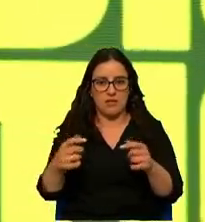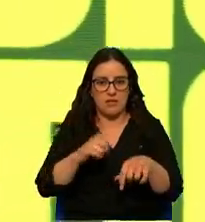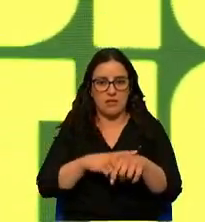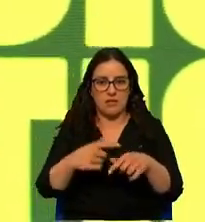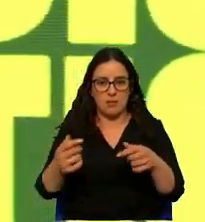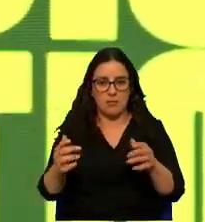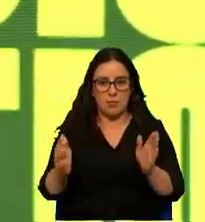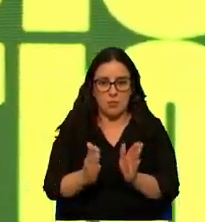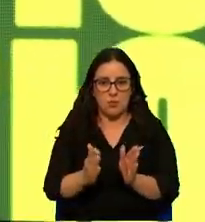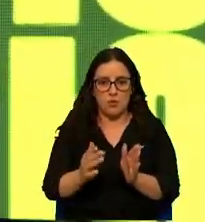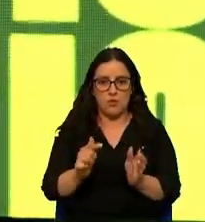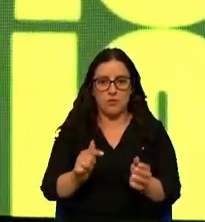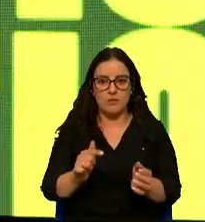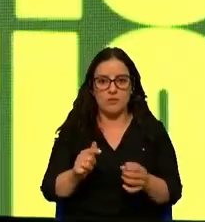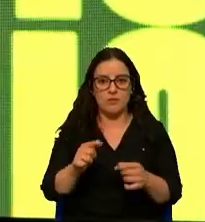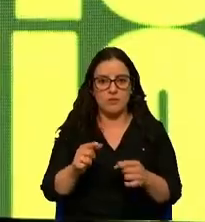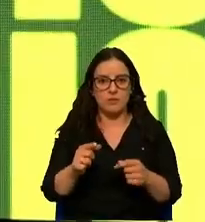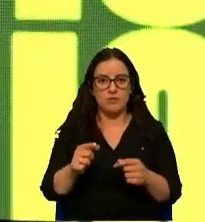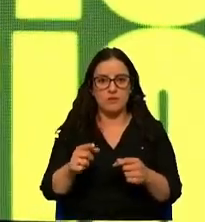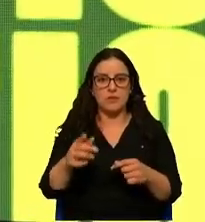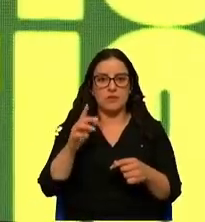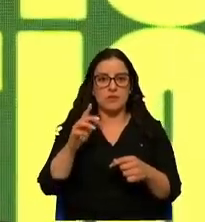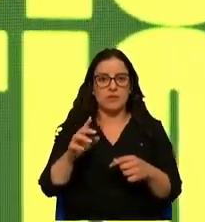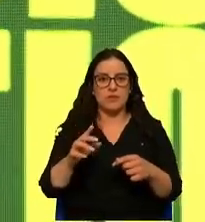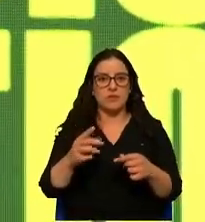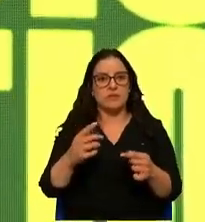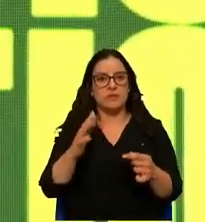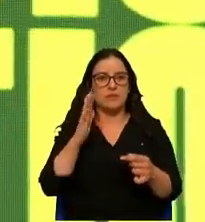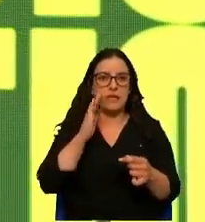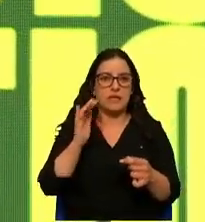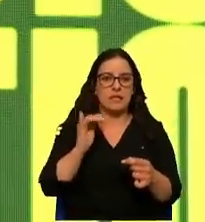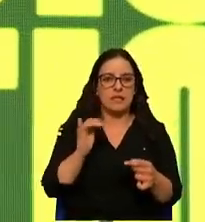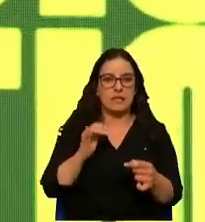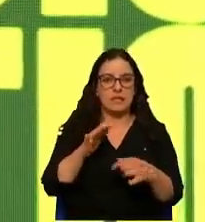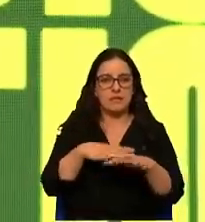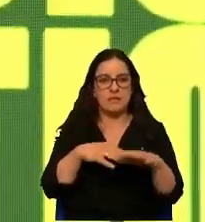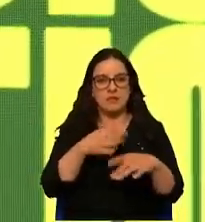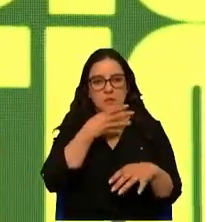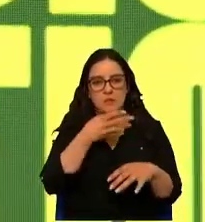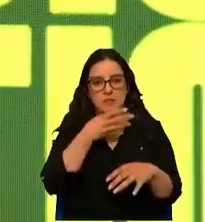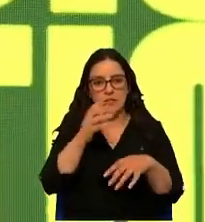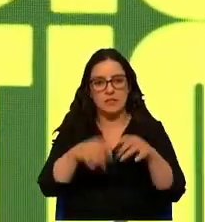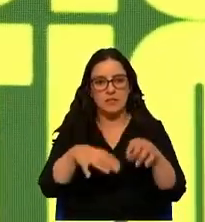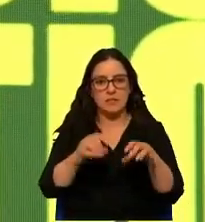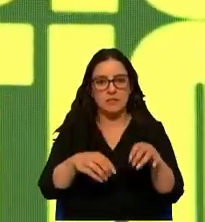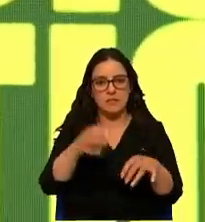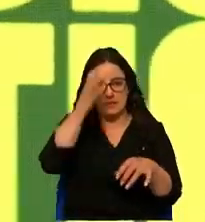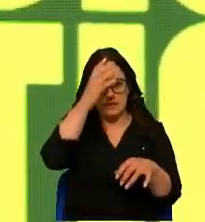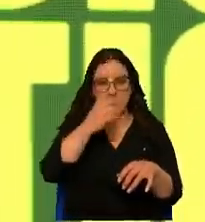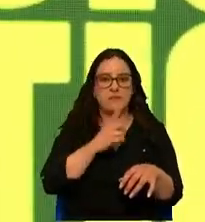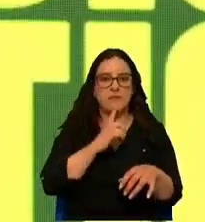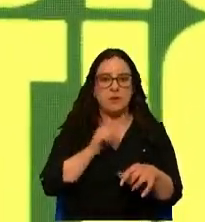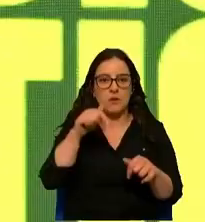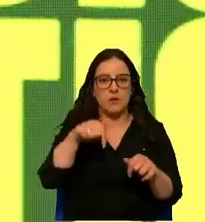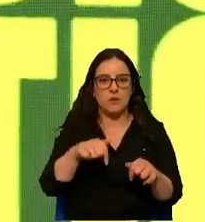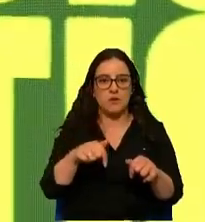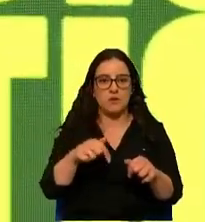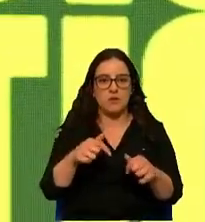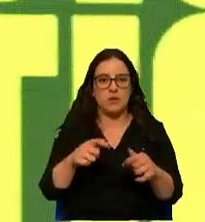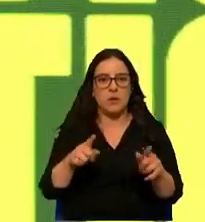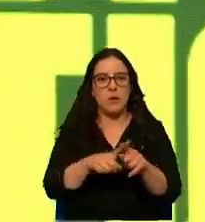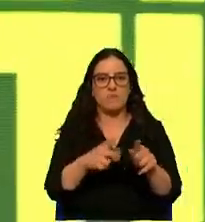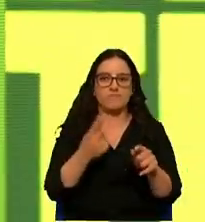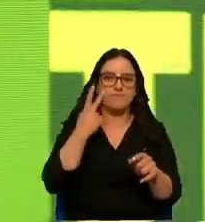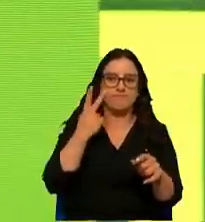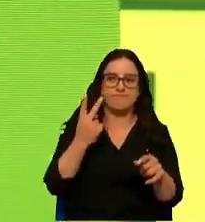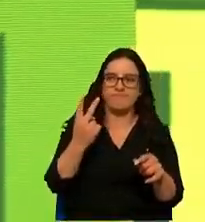it's something that I usually try to do when explaining what is going on with AI today is looking a little bit back, right? It's looking